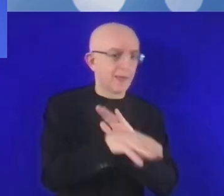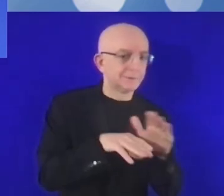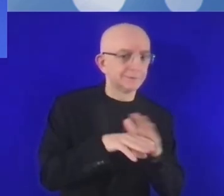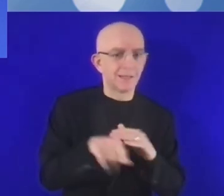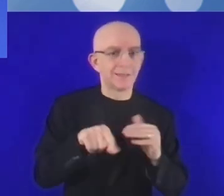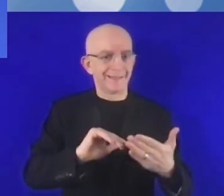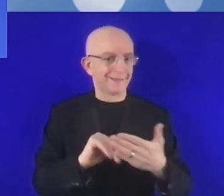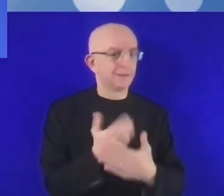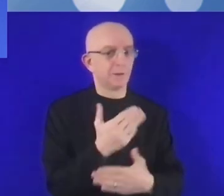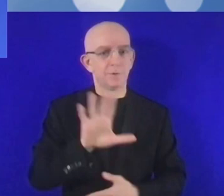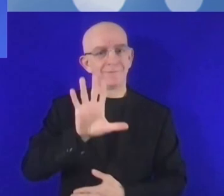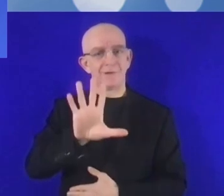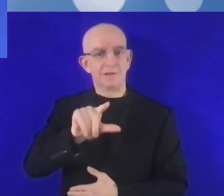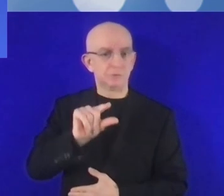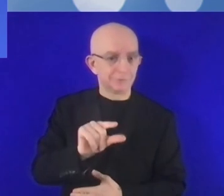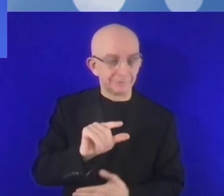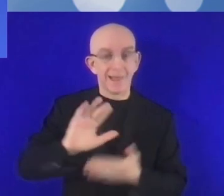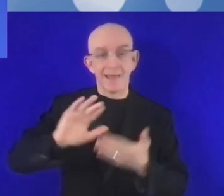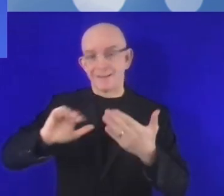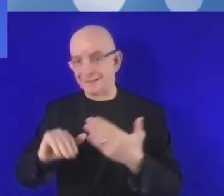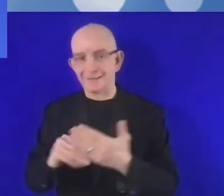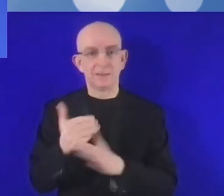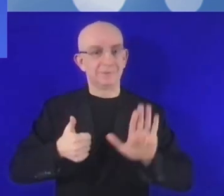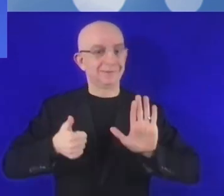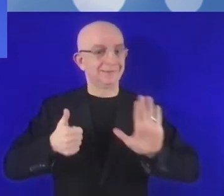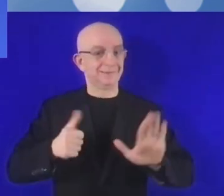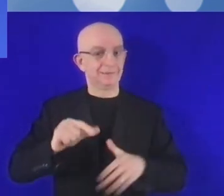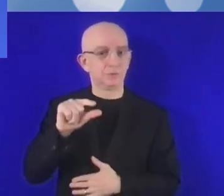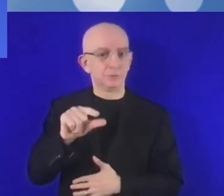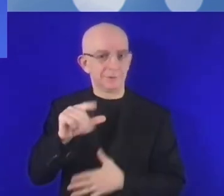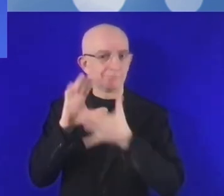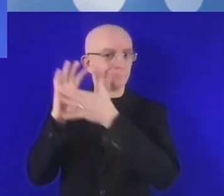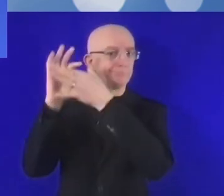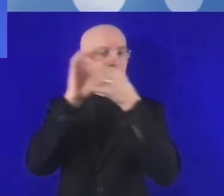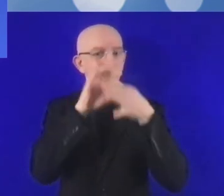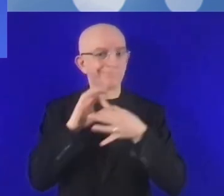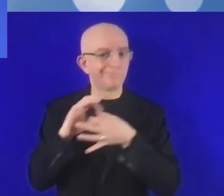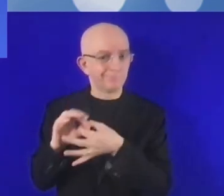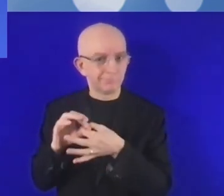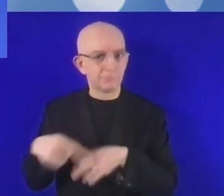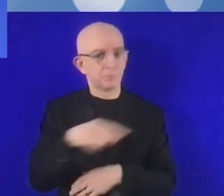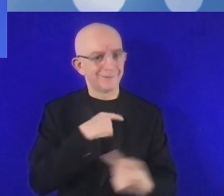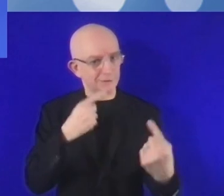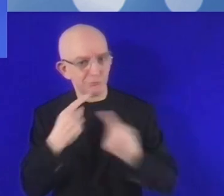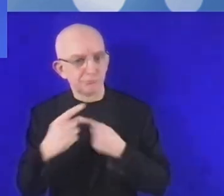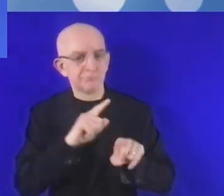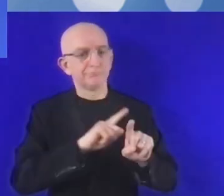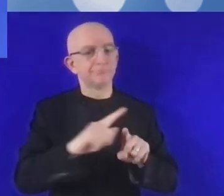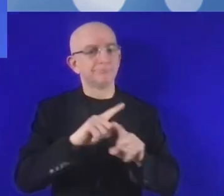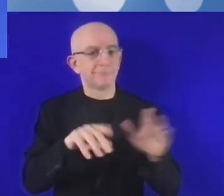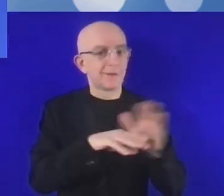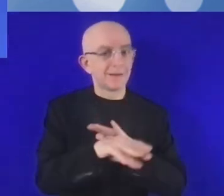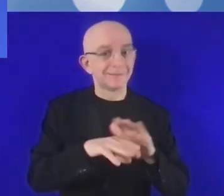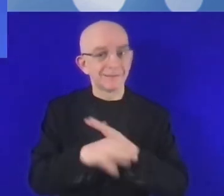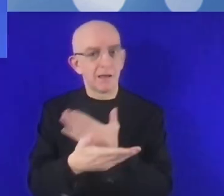The second area that was discussed yesterday was related to the